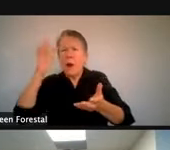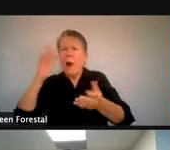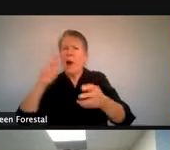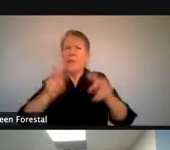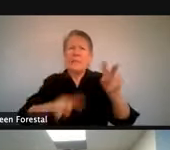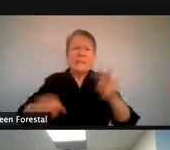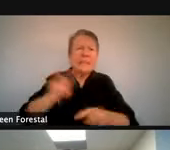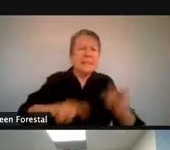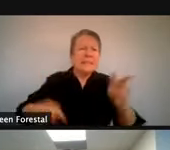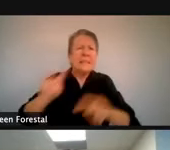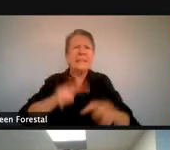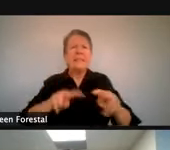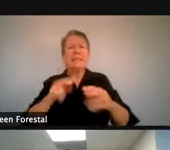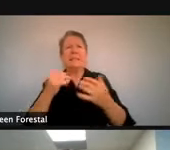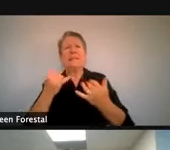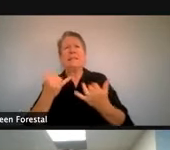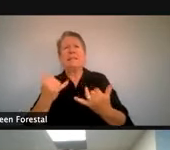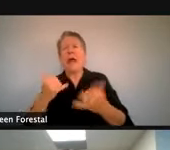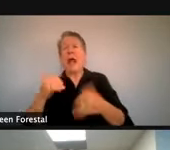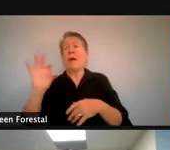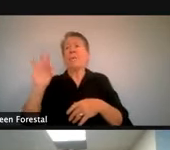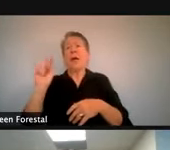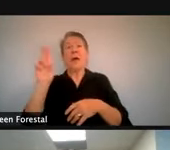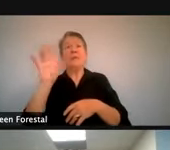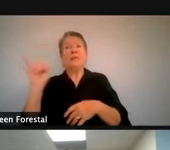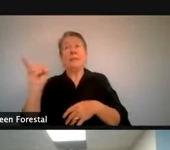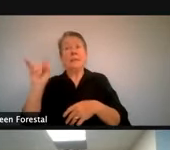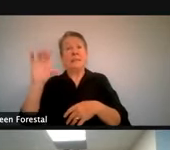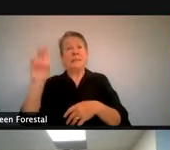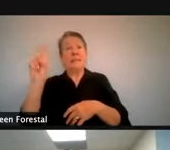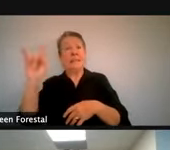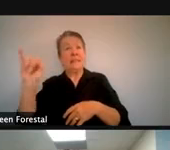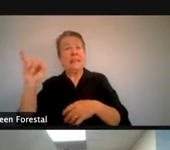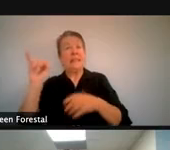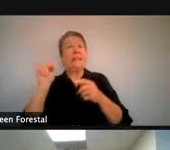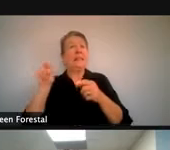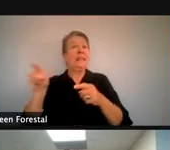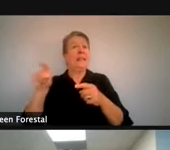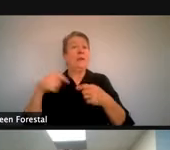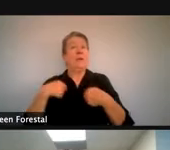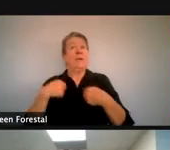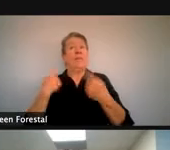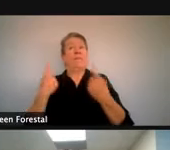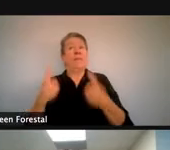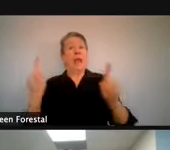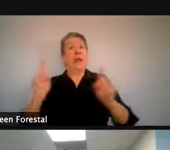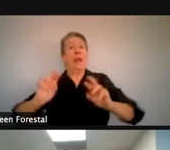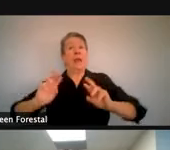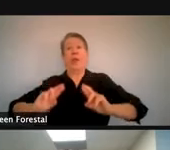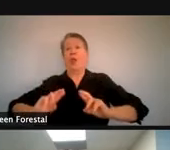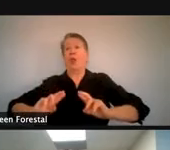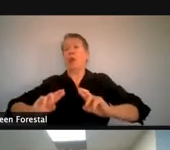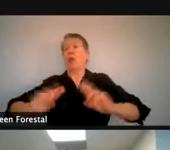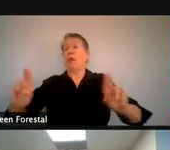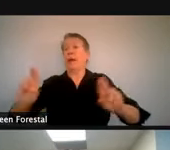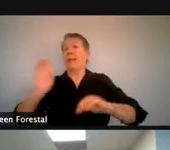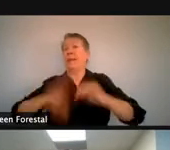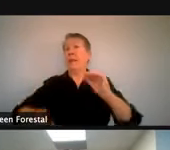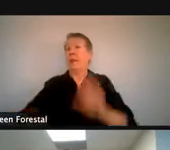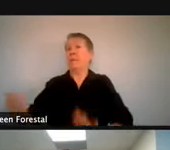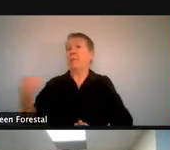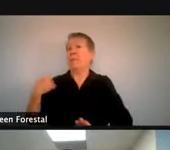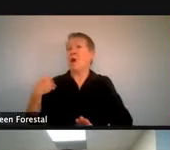Jersey enters whatever surge we're going to see this fall and winter in a good place. And again, I think that's partly due to the